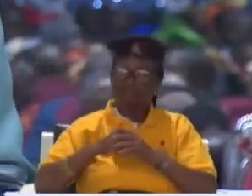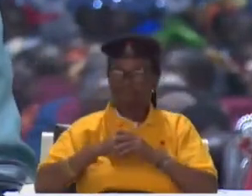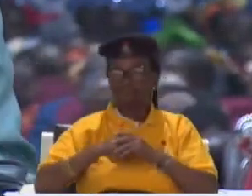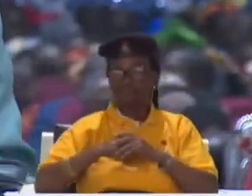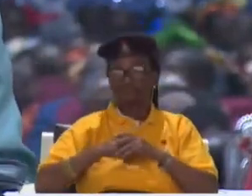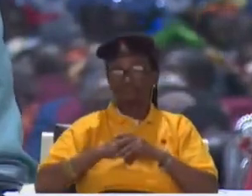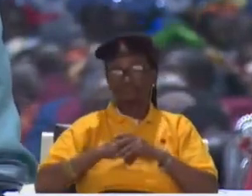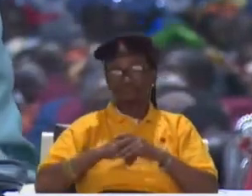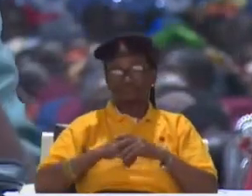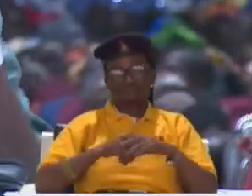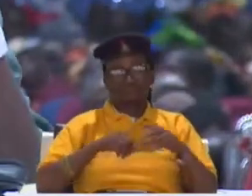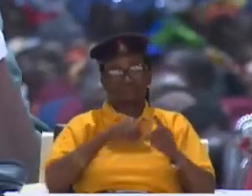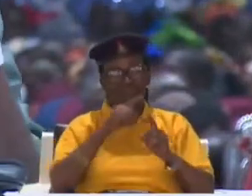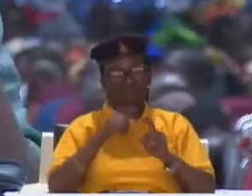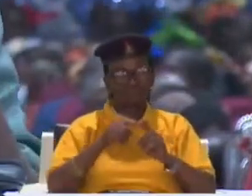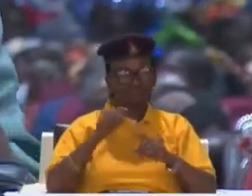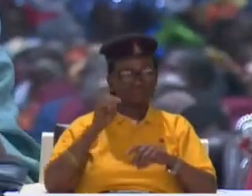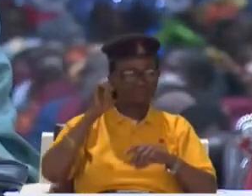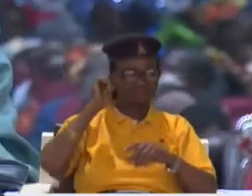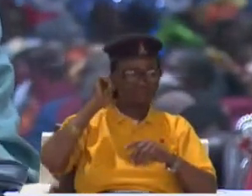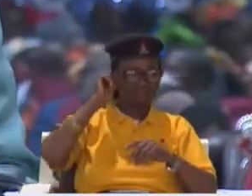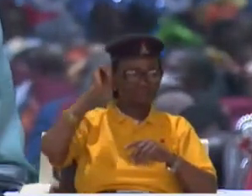he